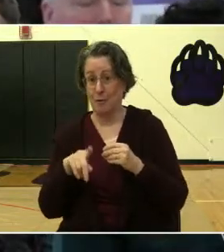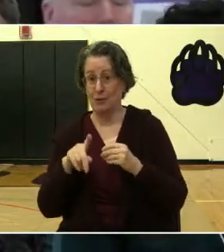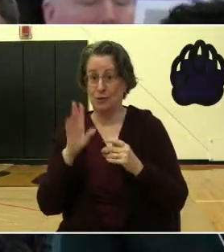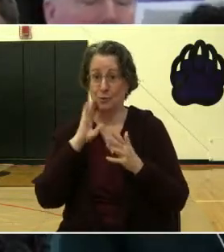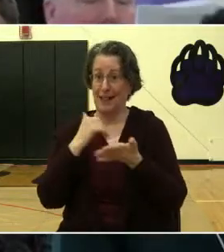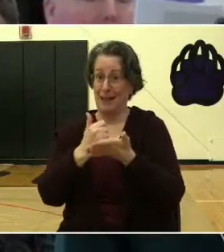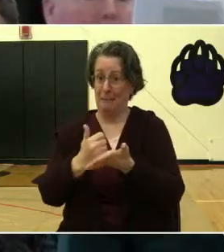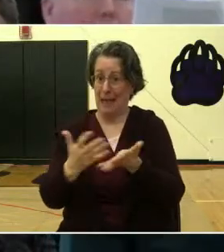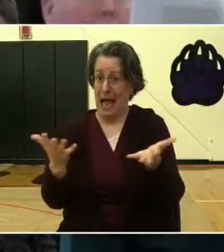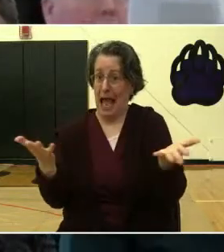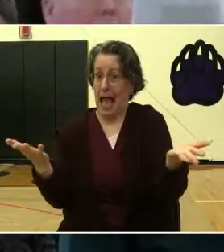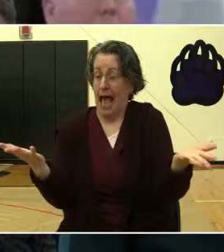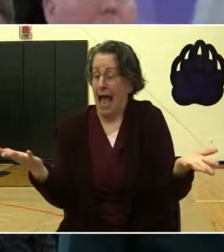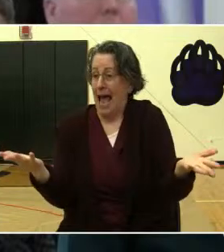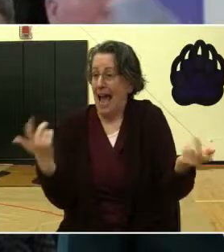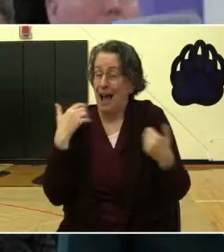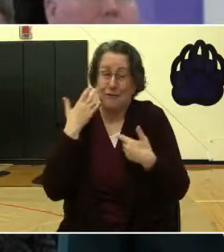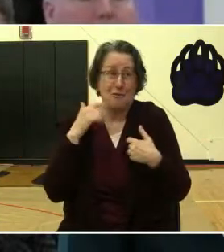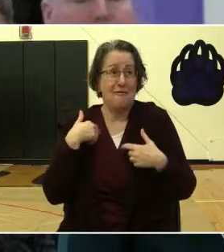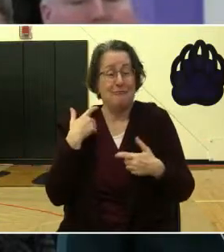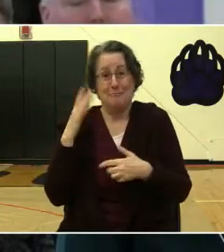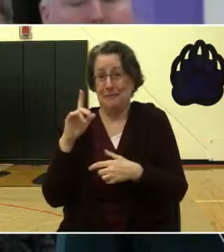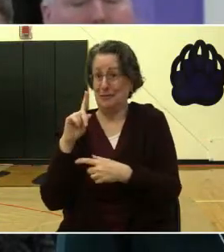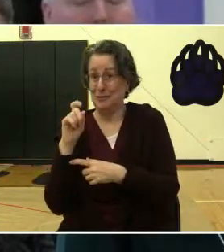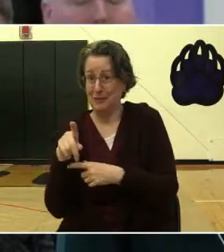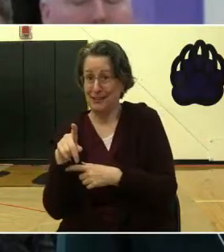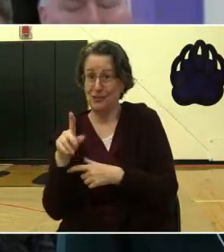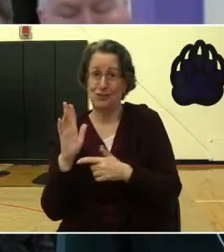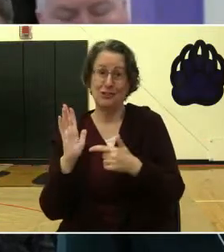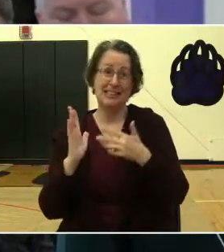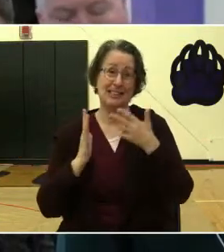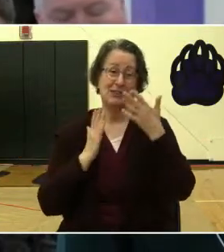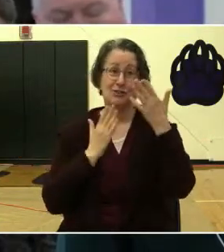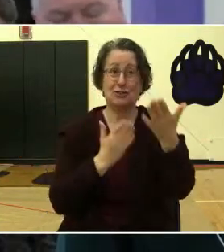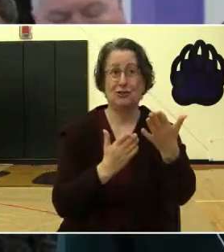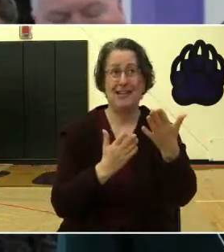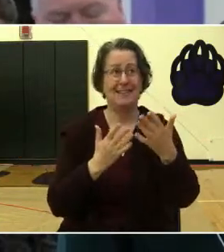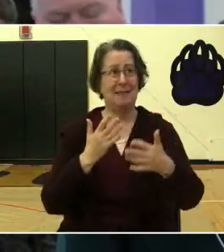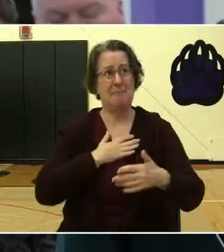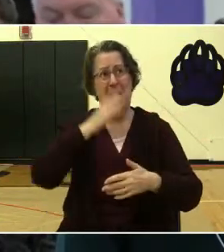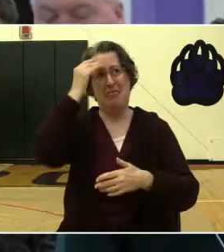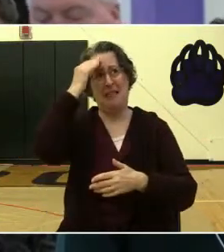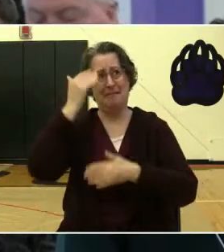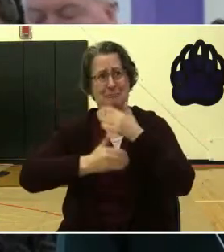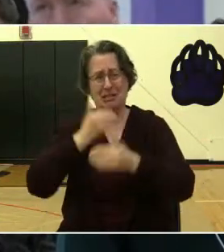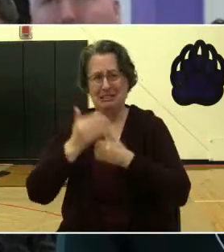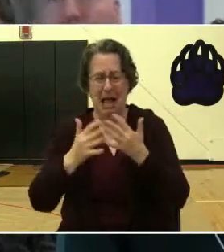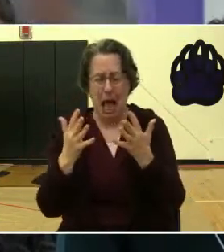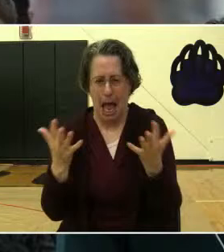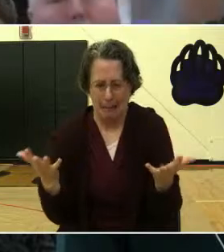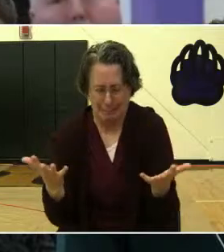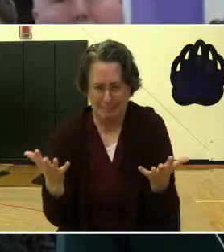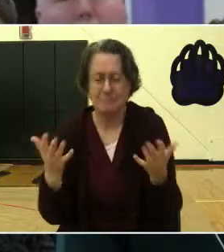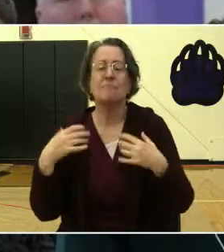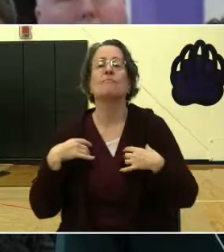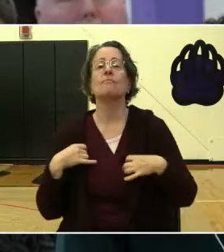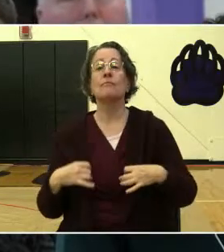a suggestion maybe it's my thinking about an amendment but to take that U